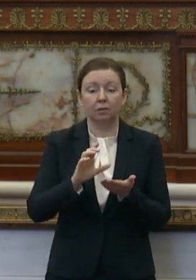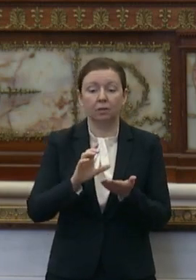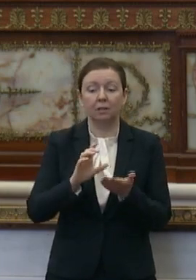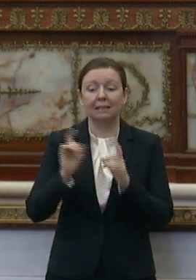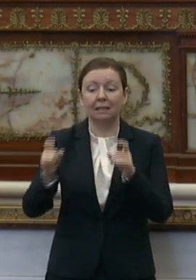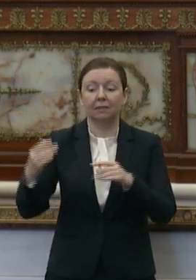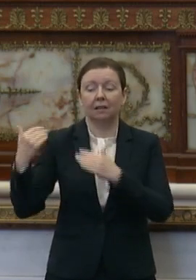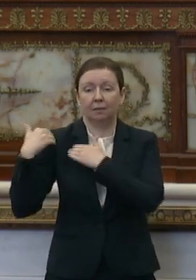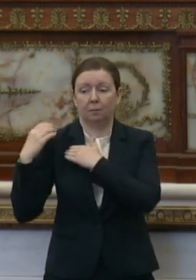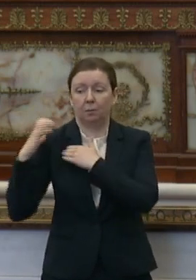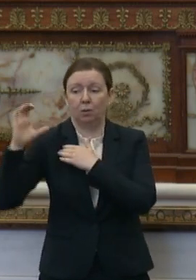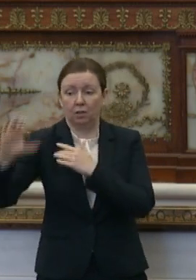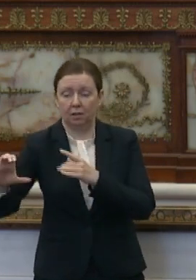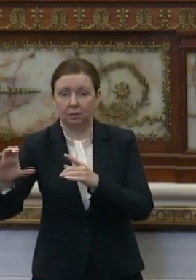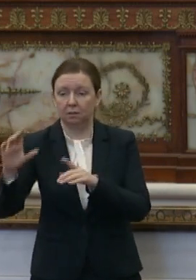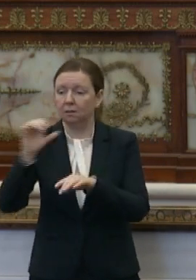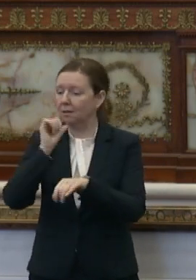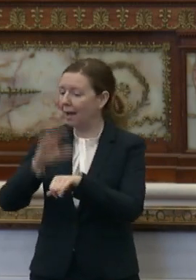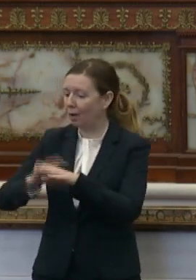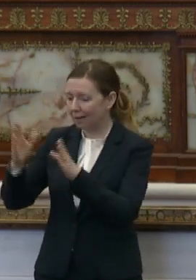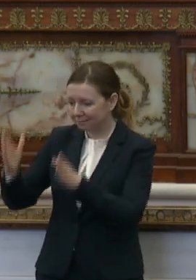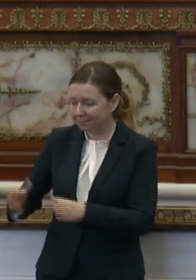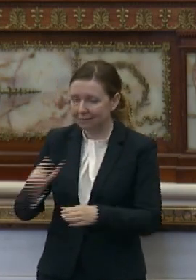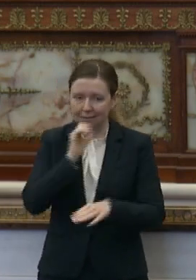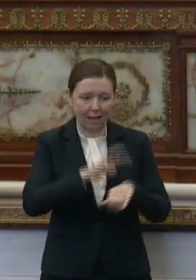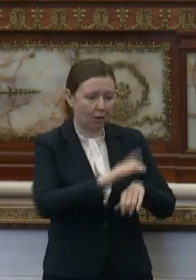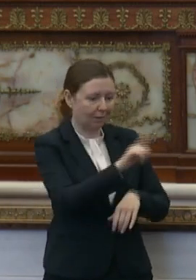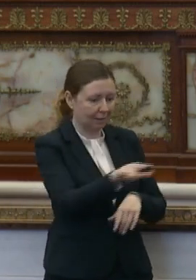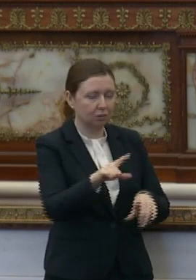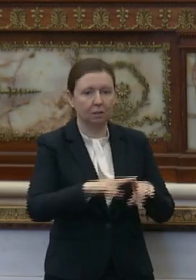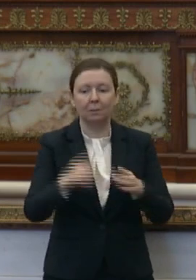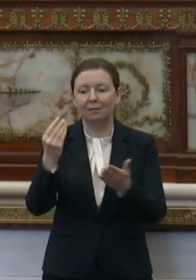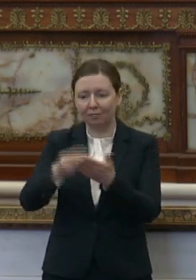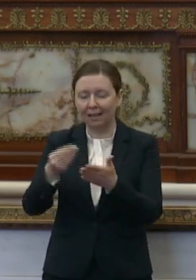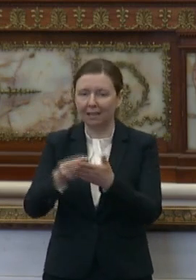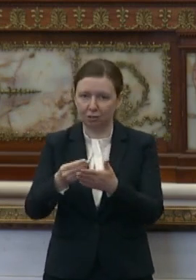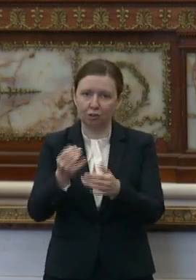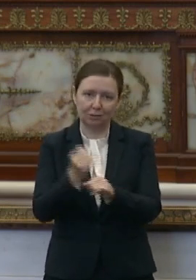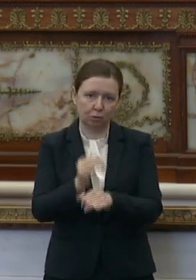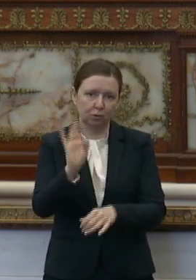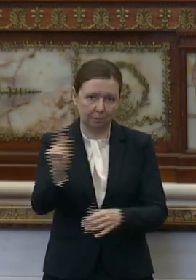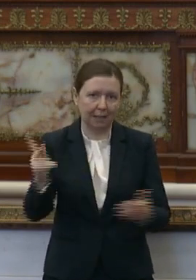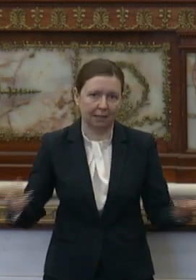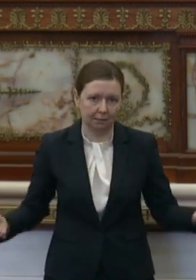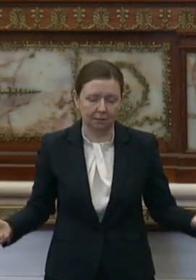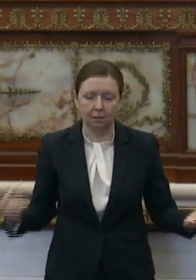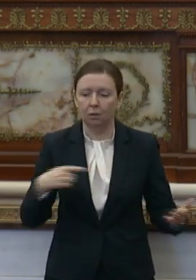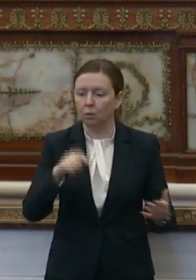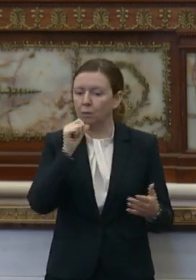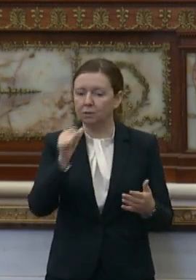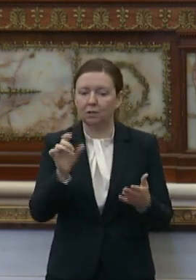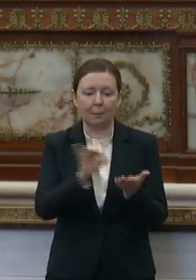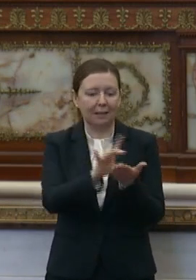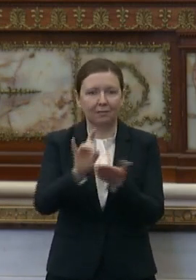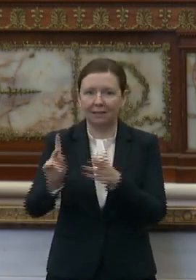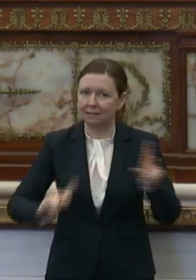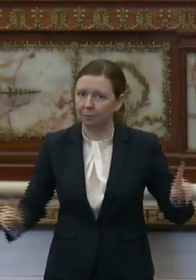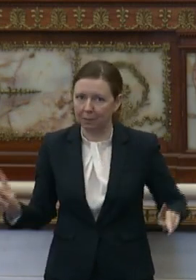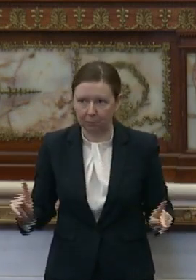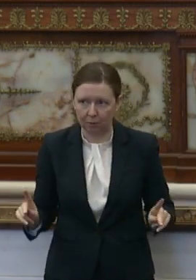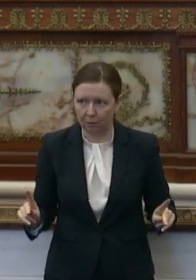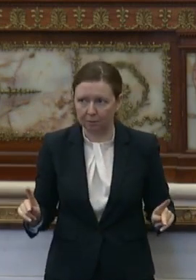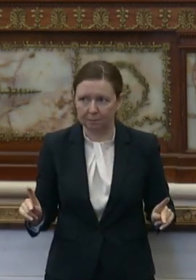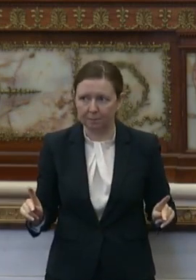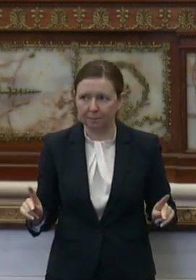to be placed not on individuals, not on landlords, but on financial institutions. We should not be evicting people when so many